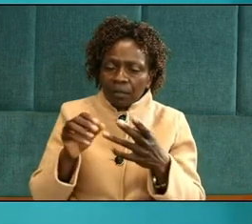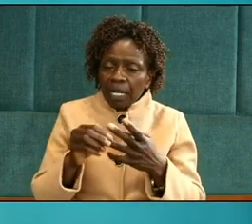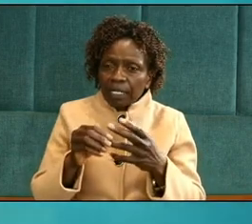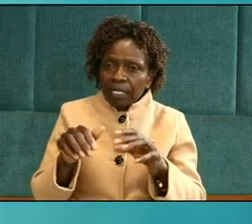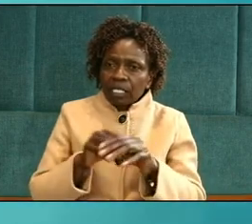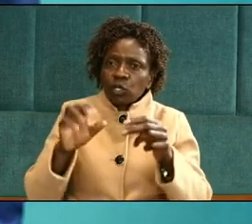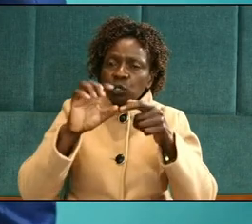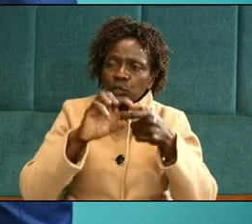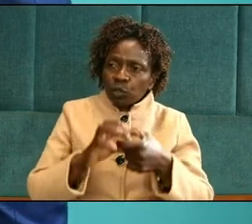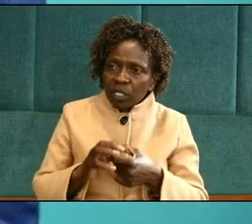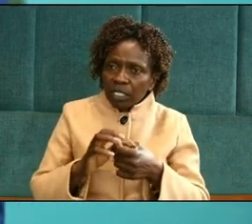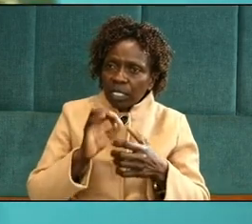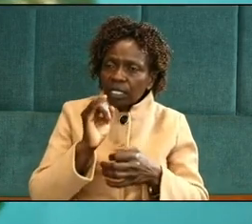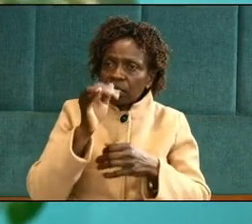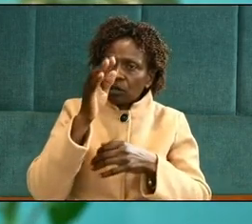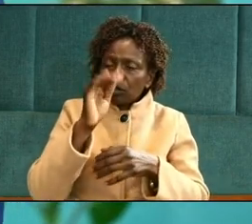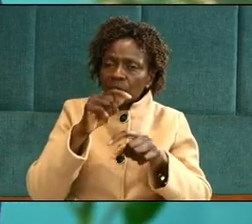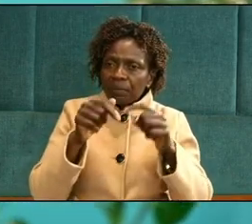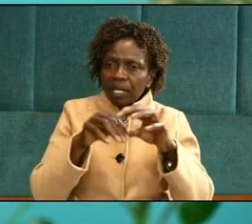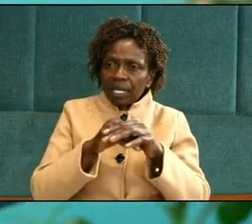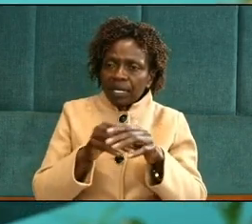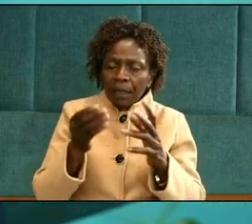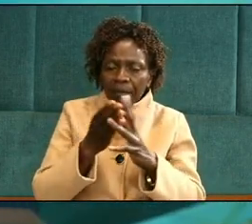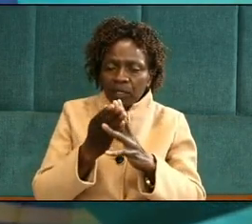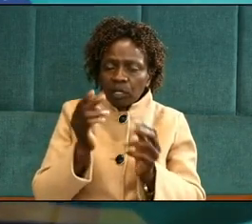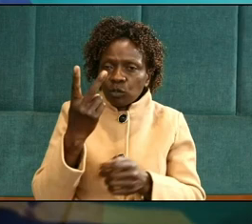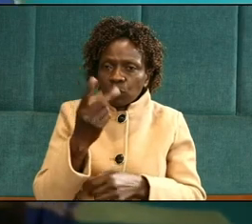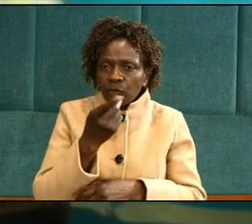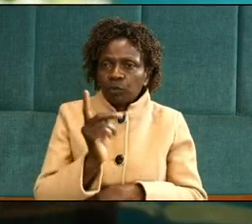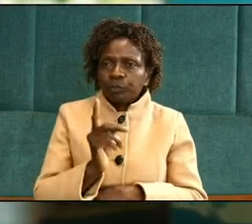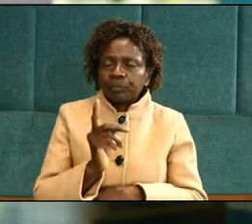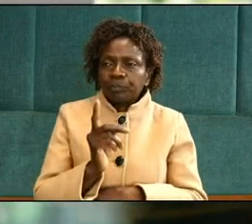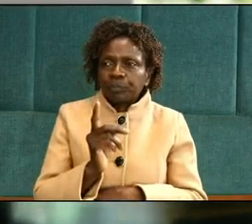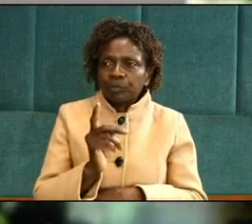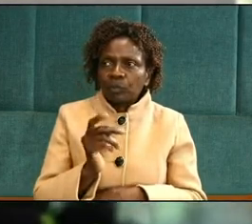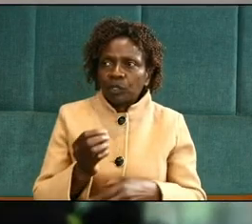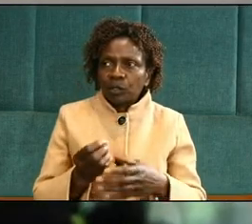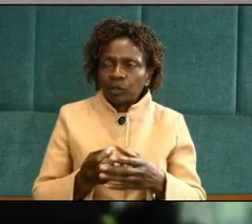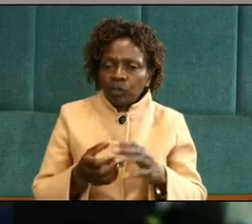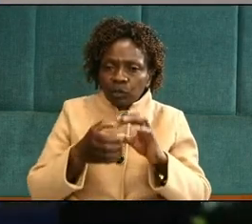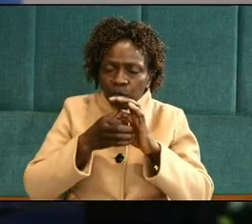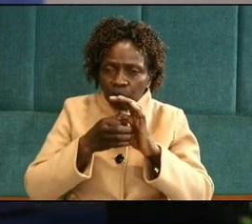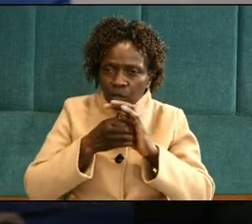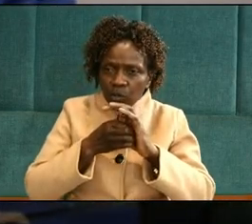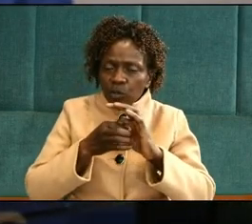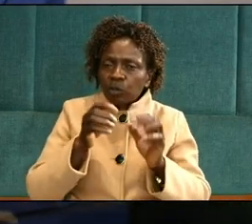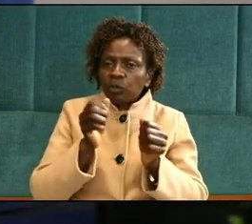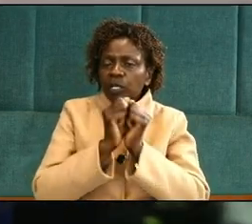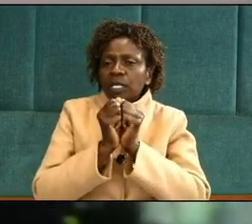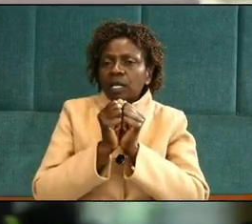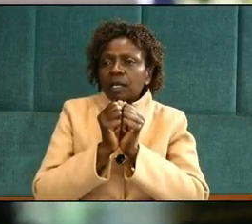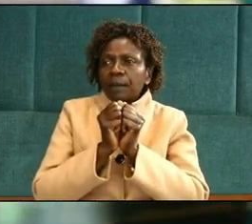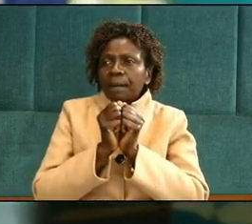unity is God coming in between the two of you, gluing you together. You see,